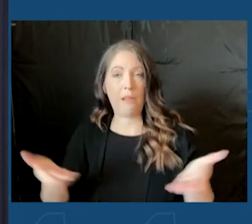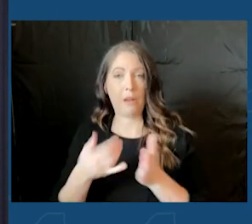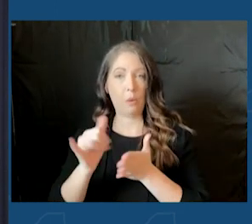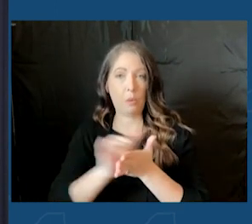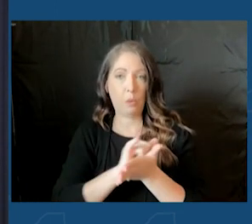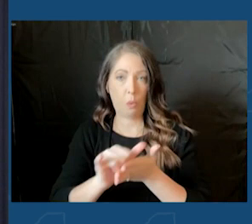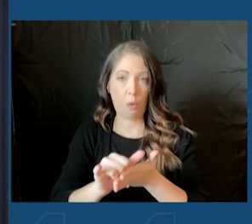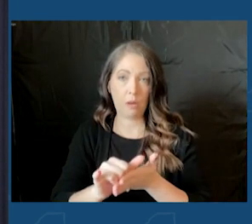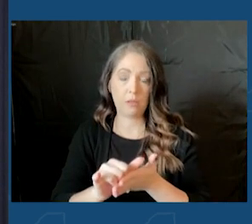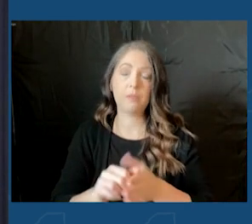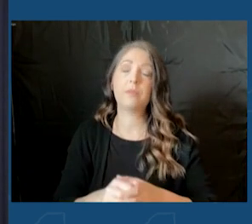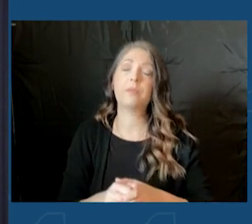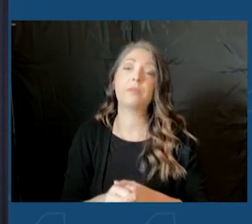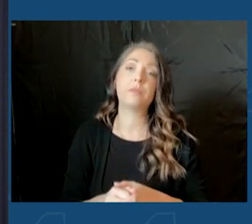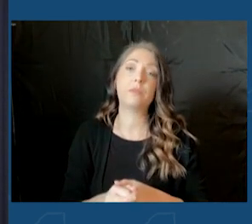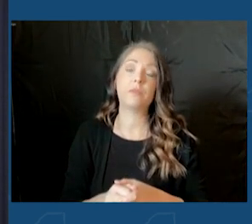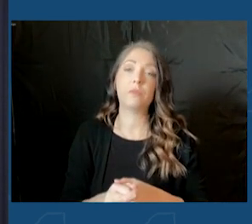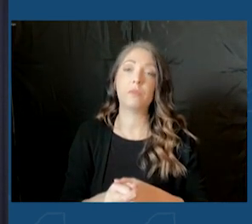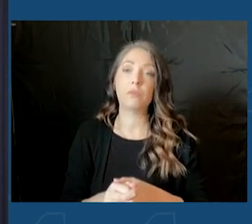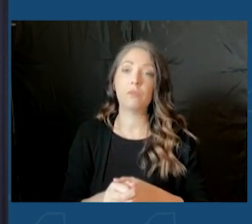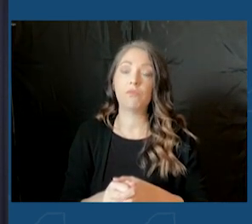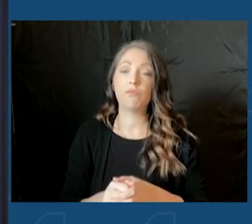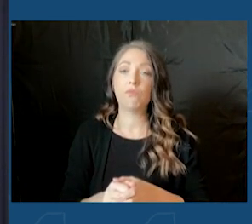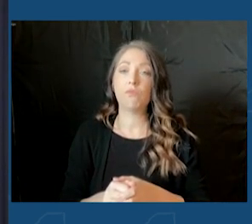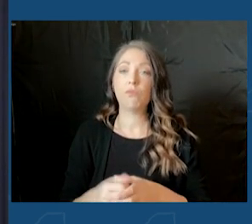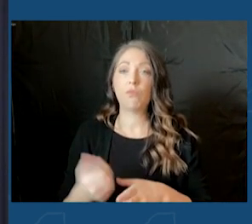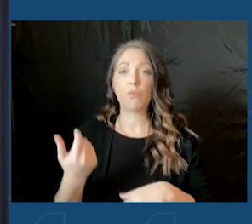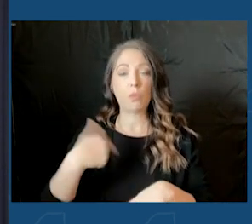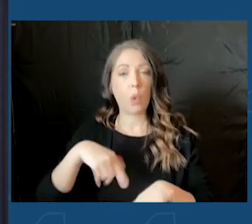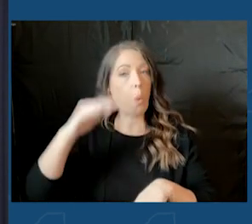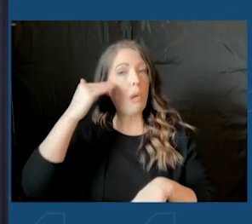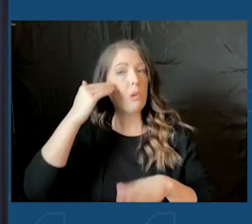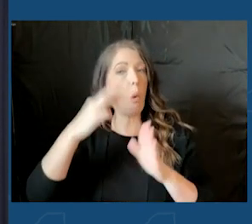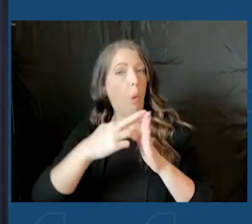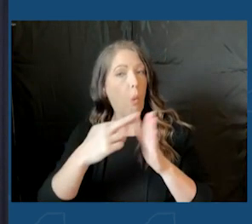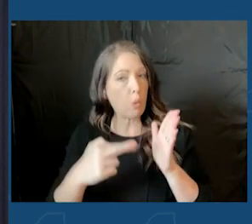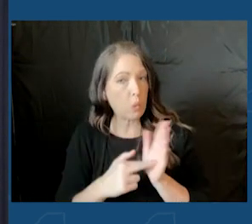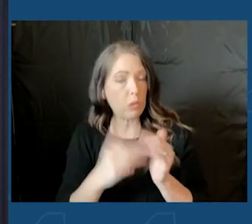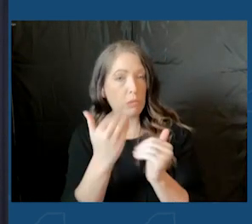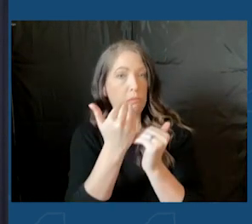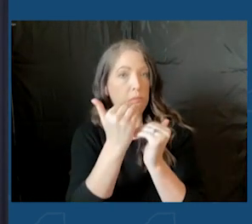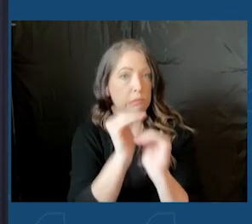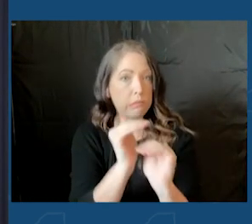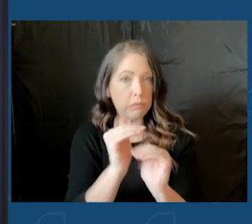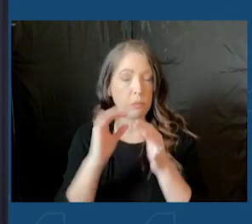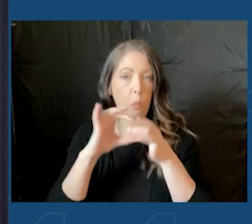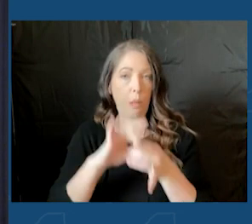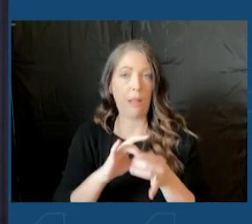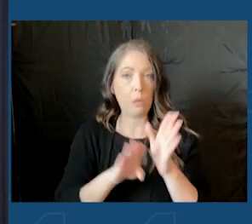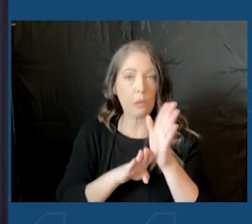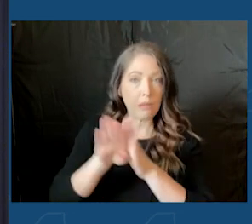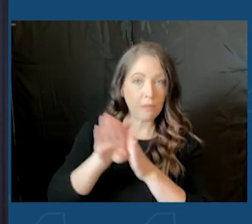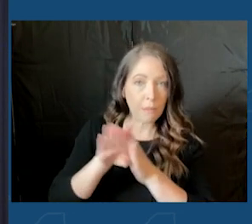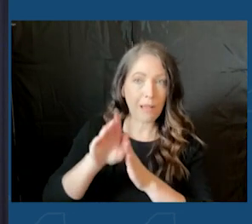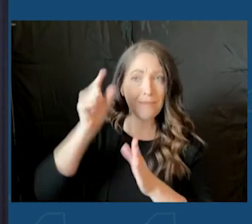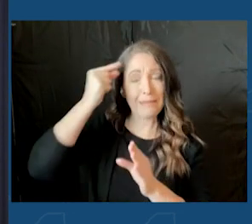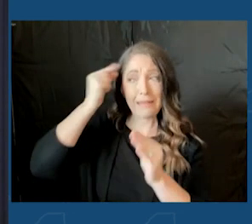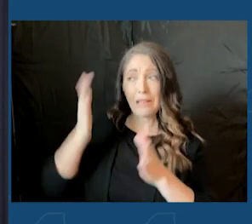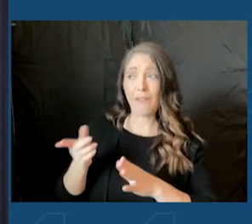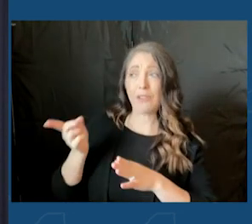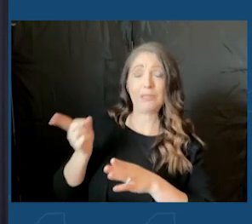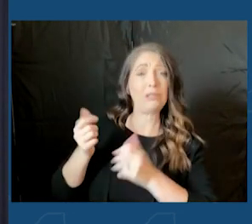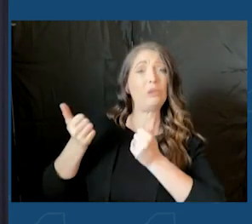have some unduly restrictive rules around development that the governor tried ably earlier this year to get done,